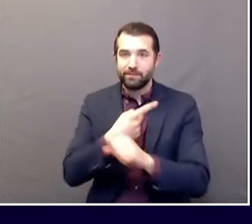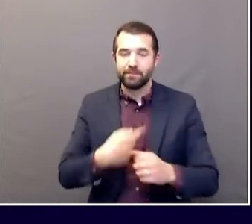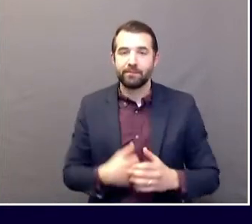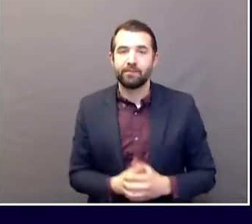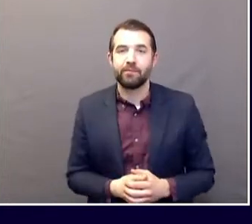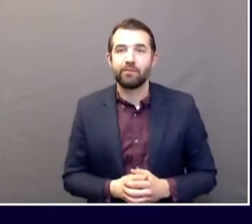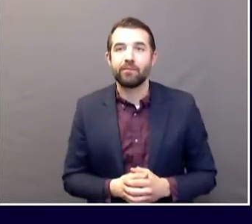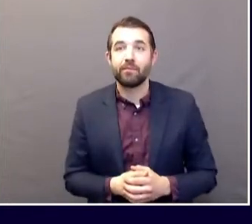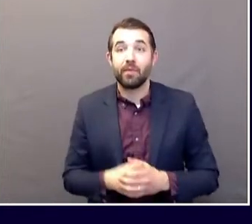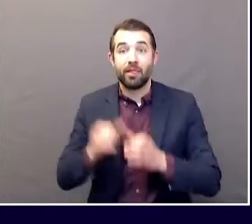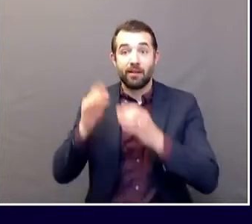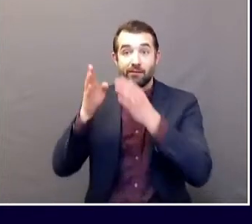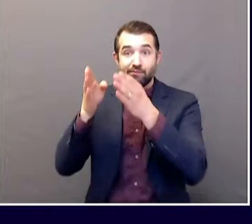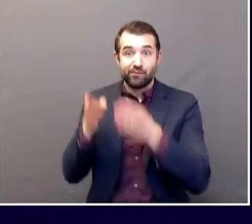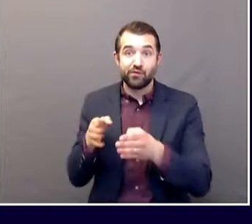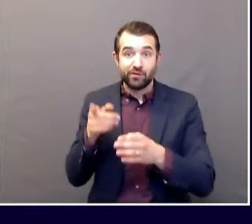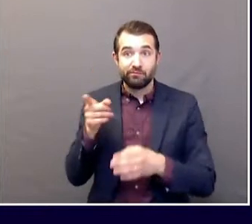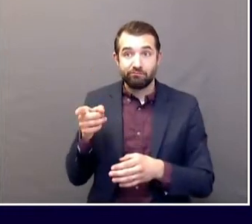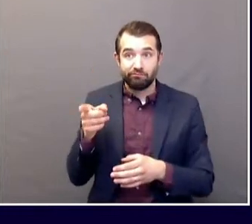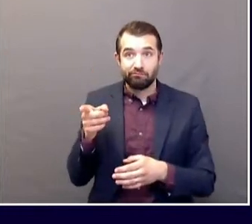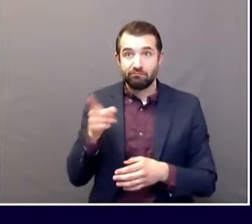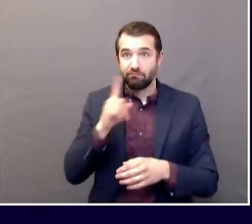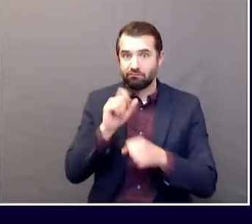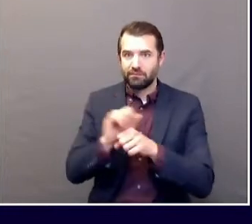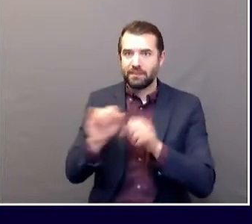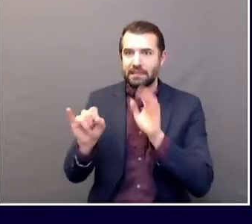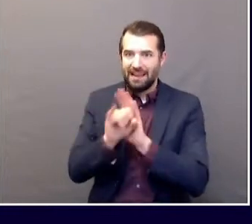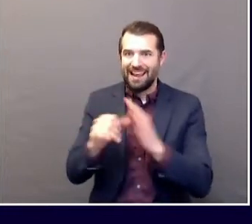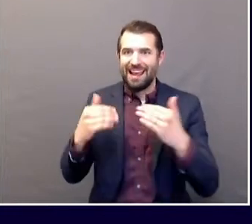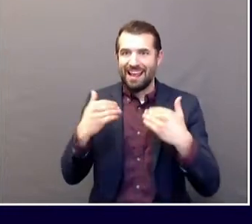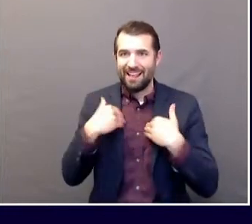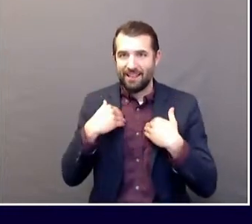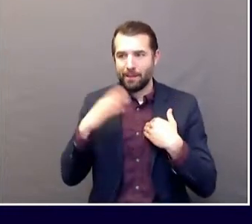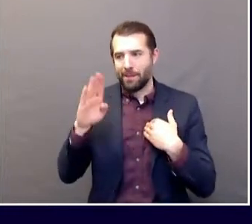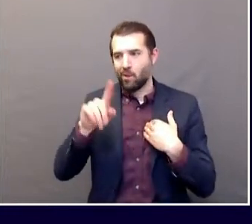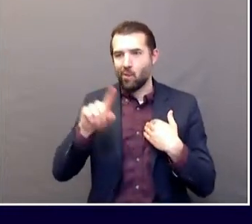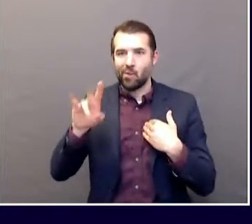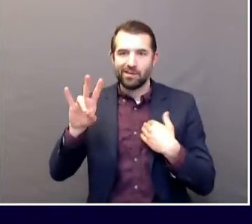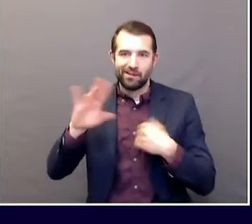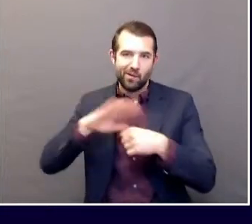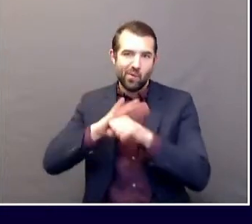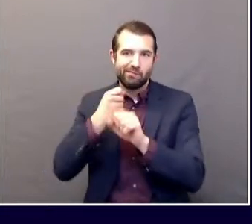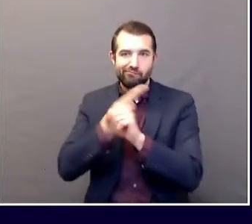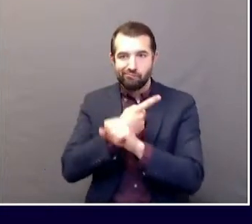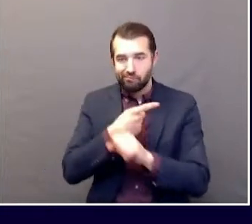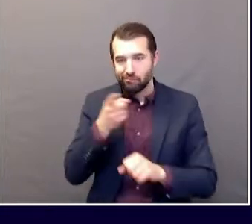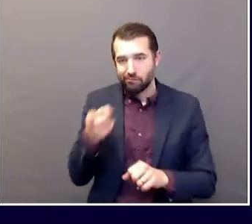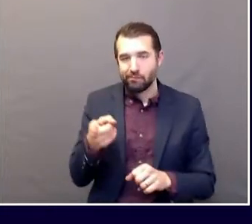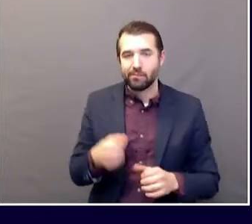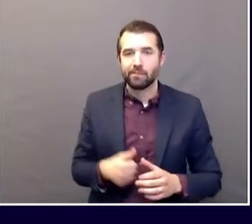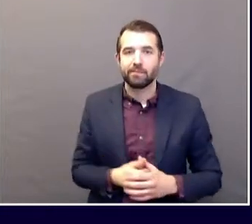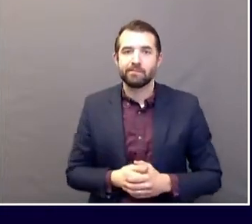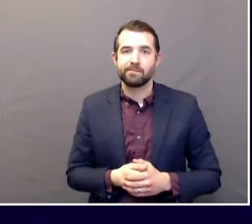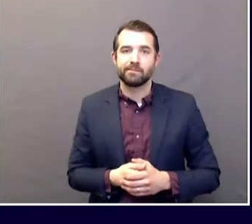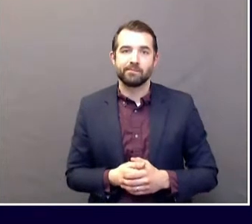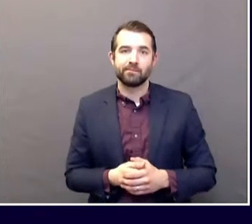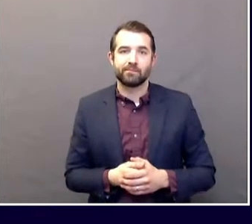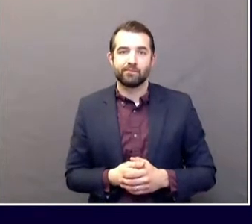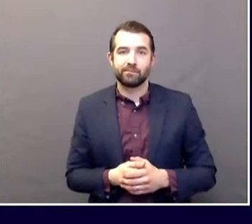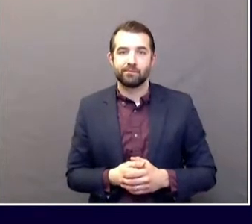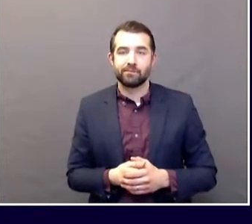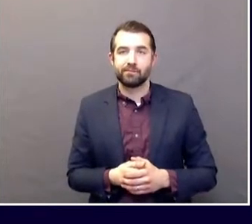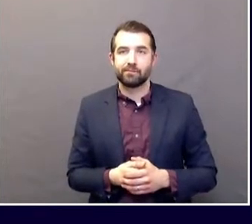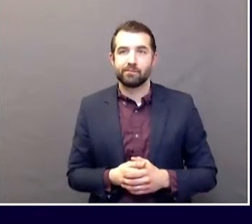I know it's only happened twice so far, but if any of their close contacts develop or test positive for